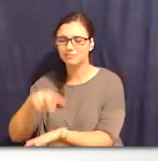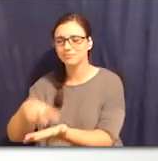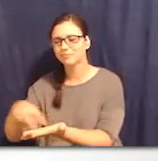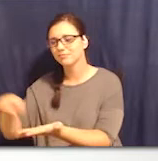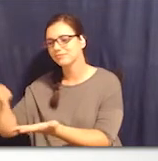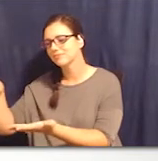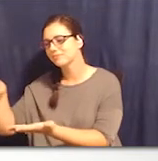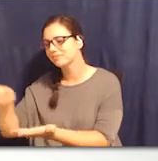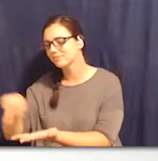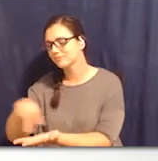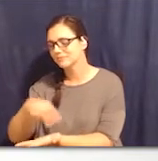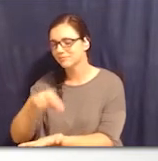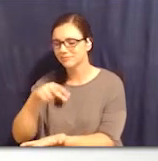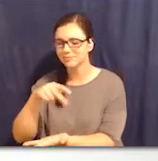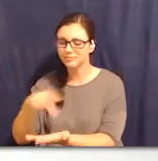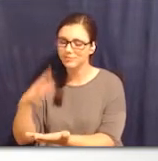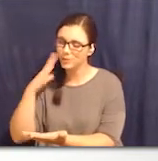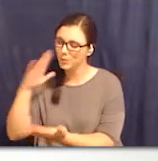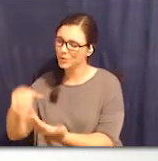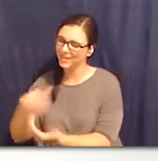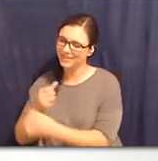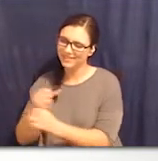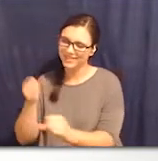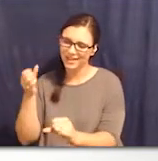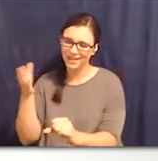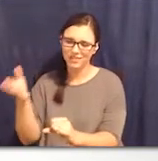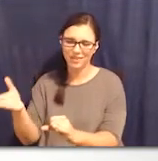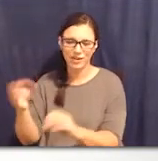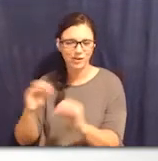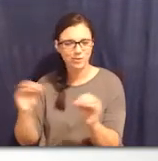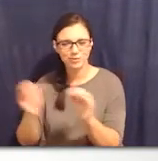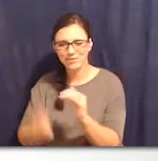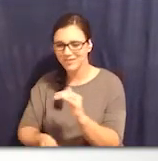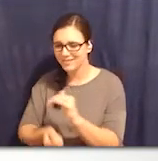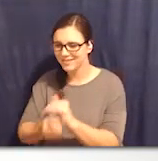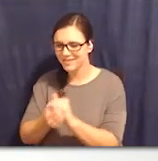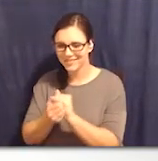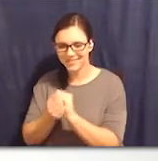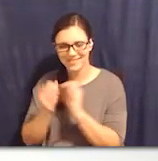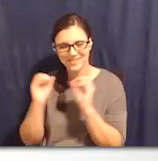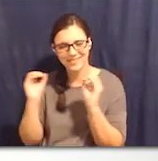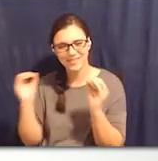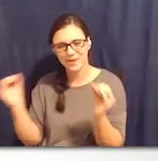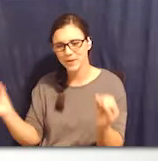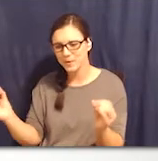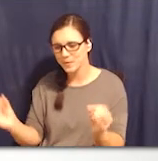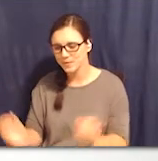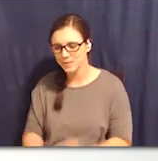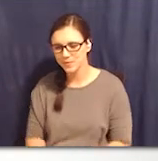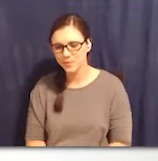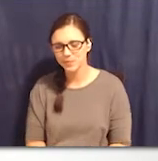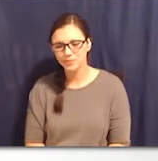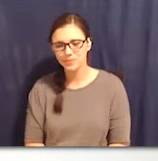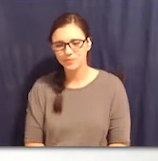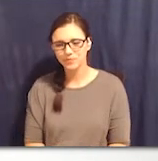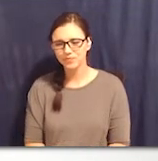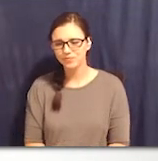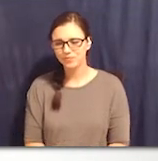prancing inside, knowing it's safe here, there's nothing to